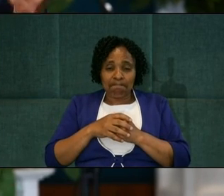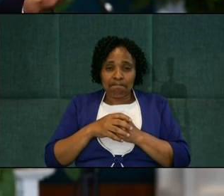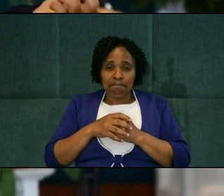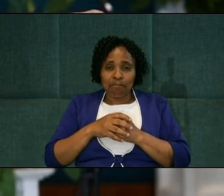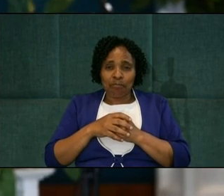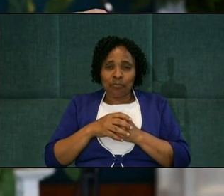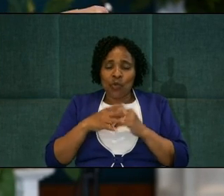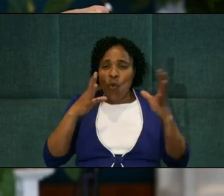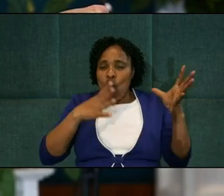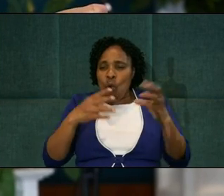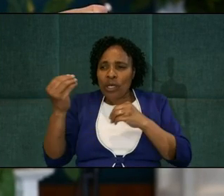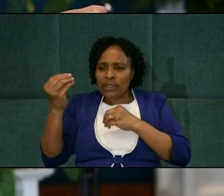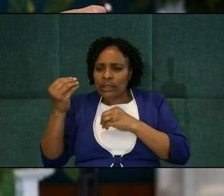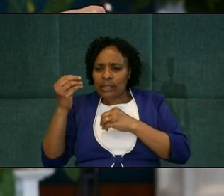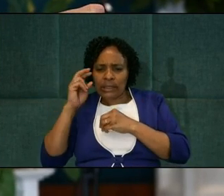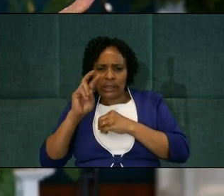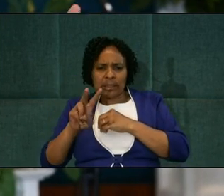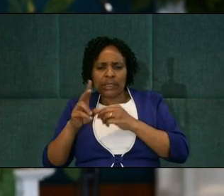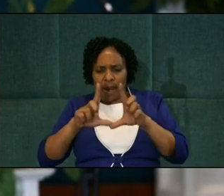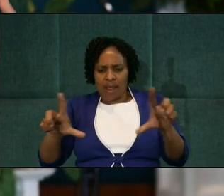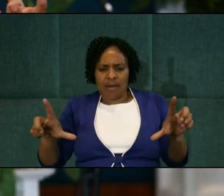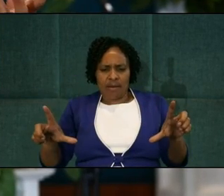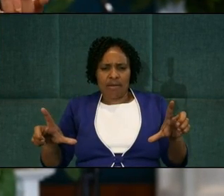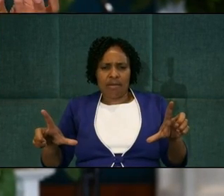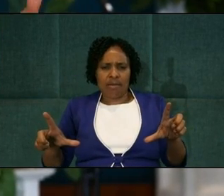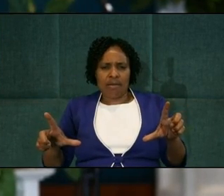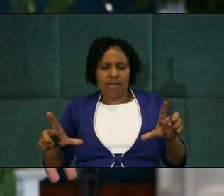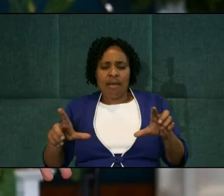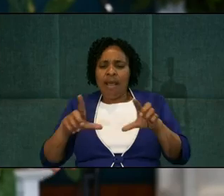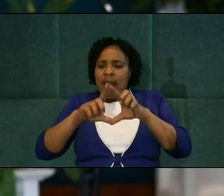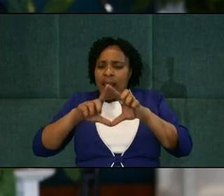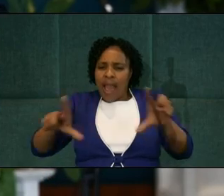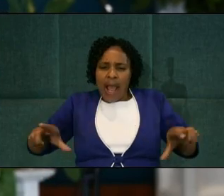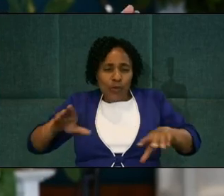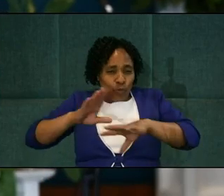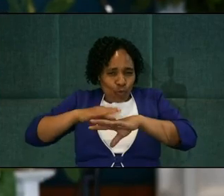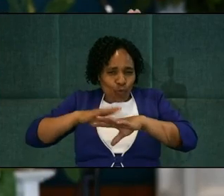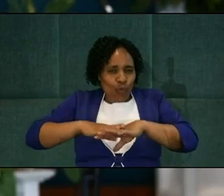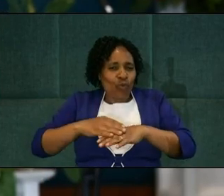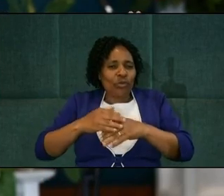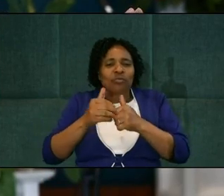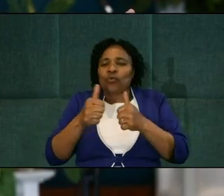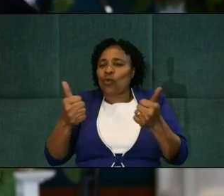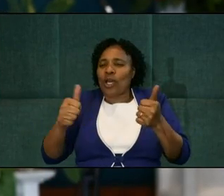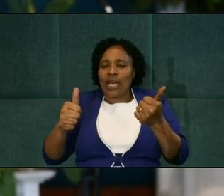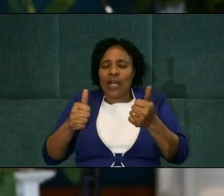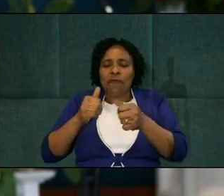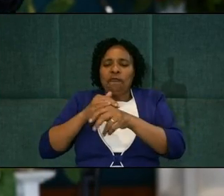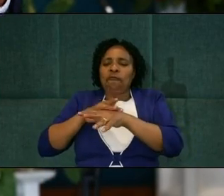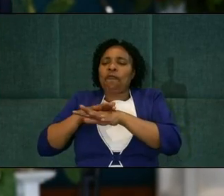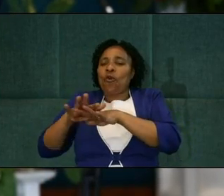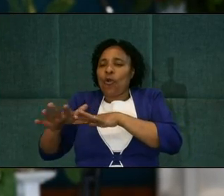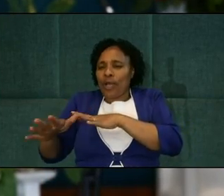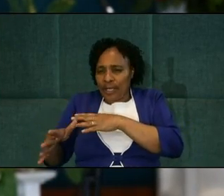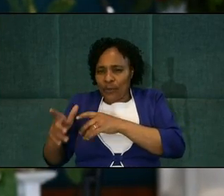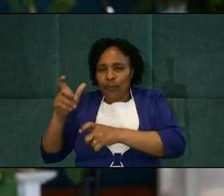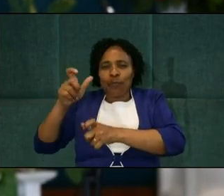we went to look at the land. The land is really good. It is flowing with milk and honey.